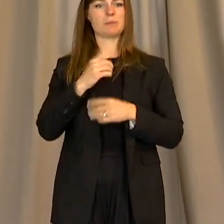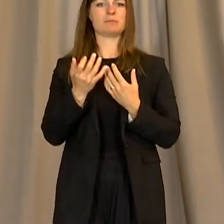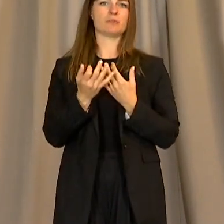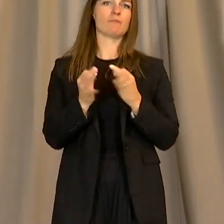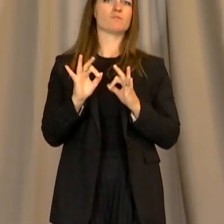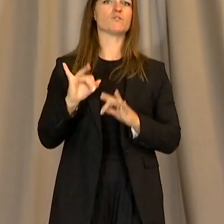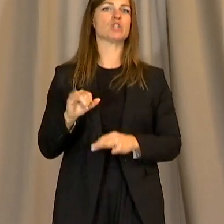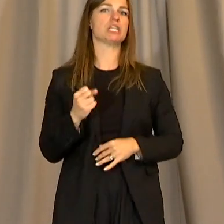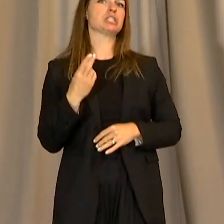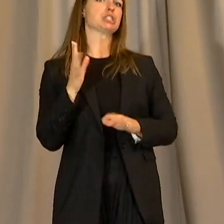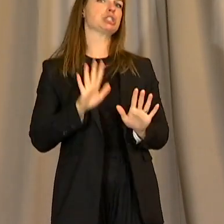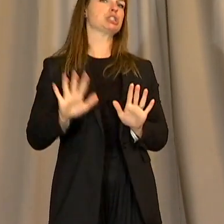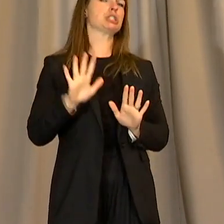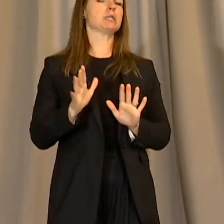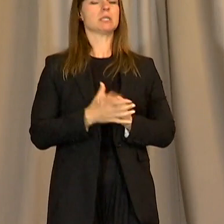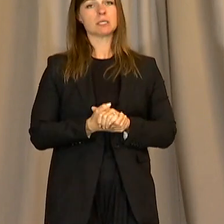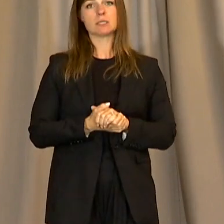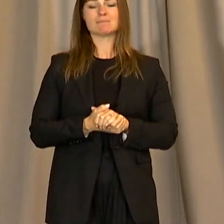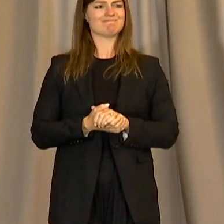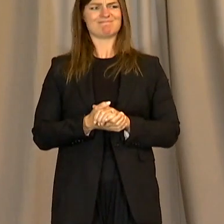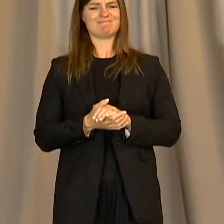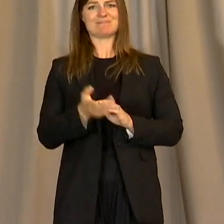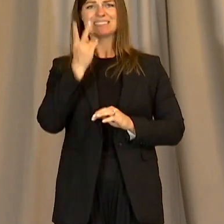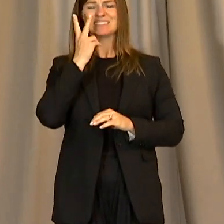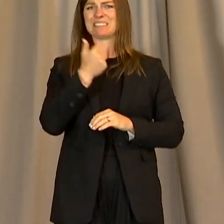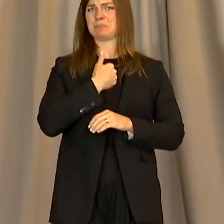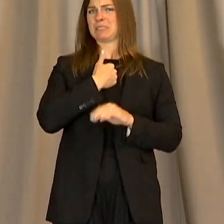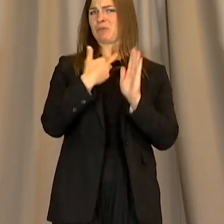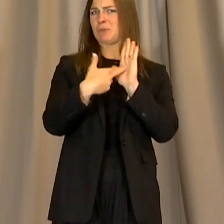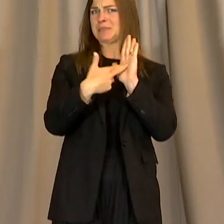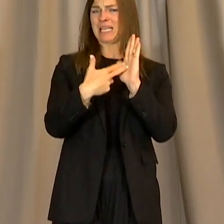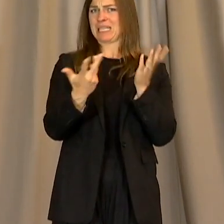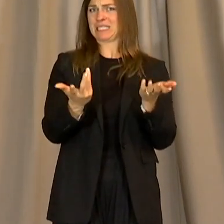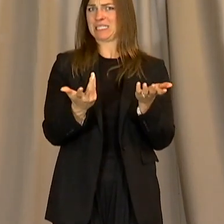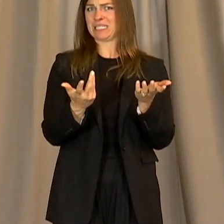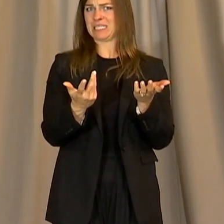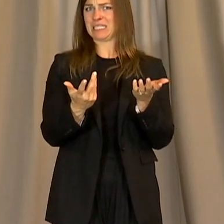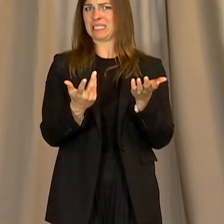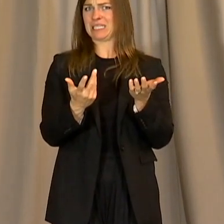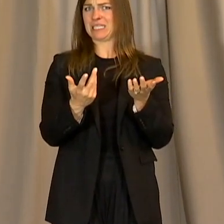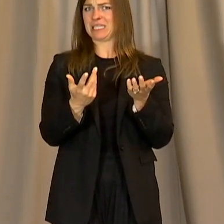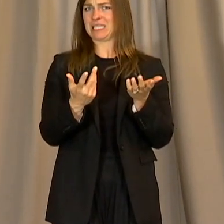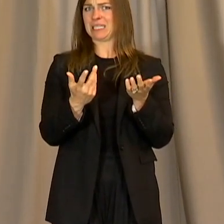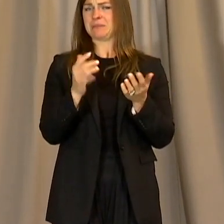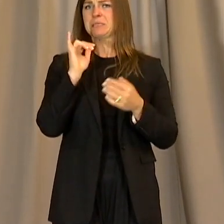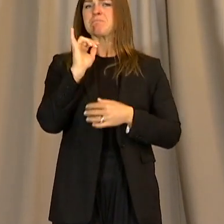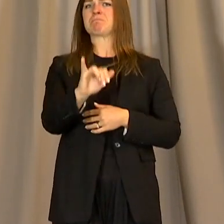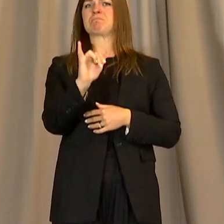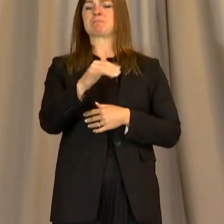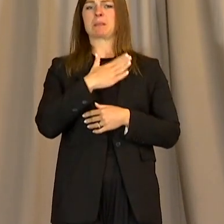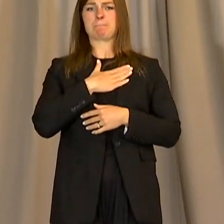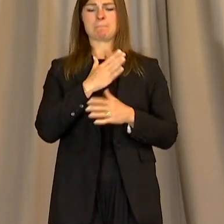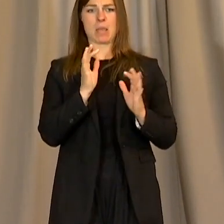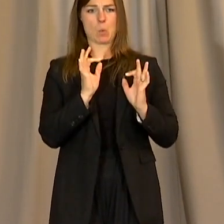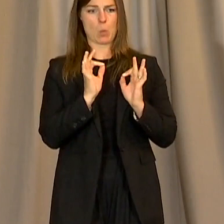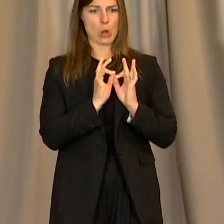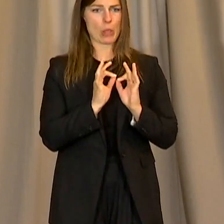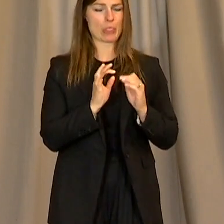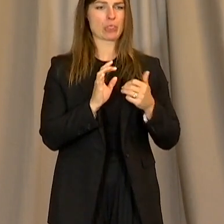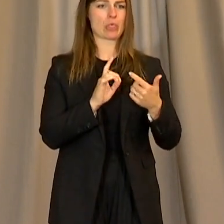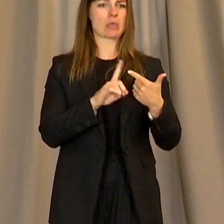I not seeing myself represented does send a message of your worth, of